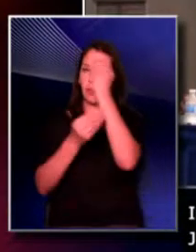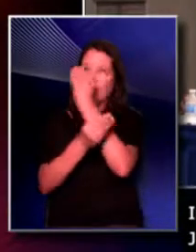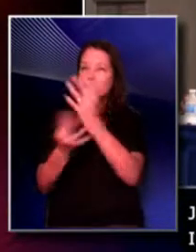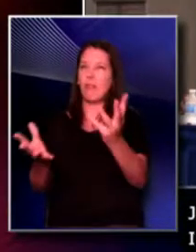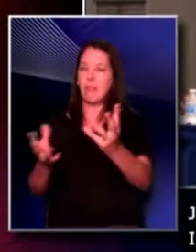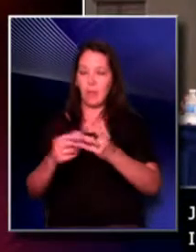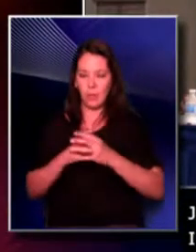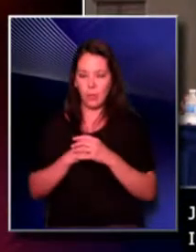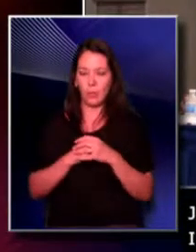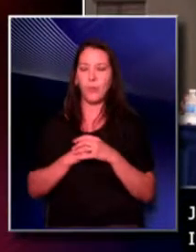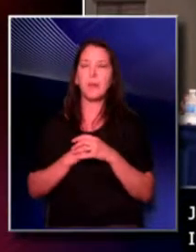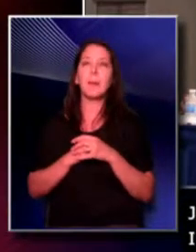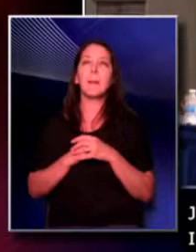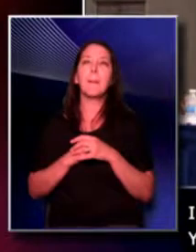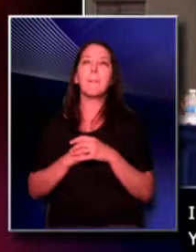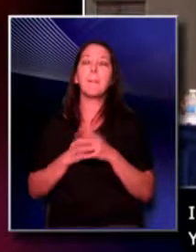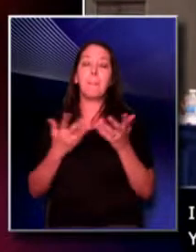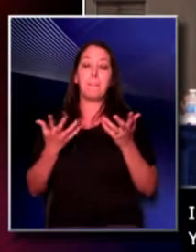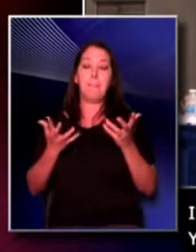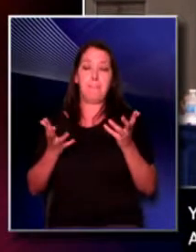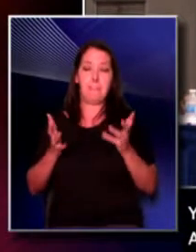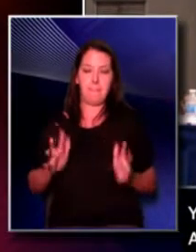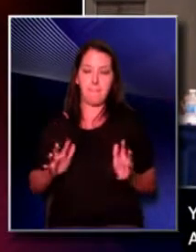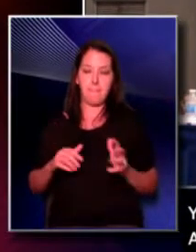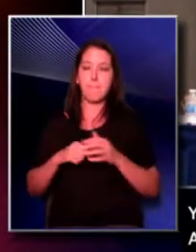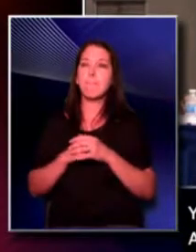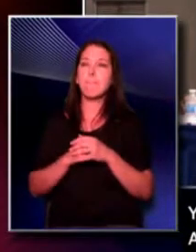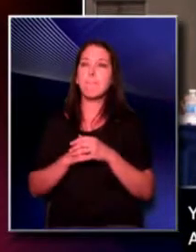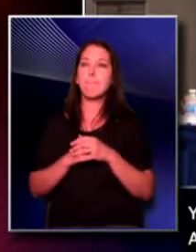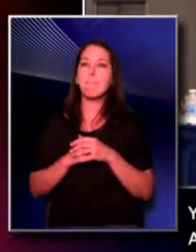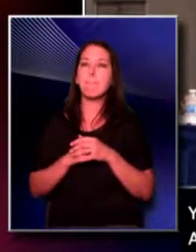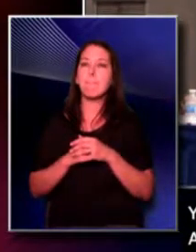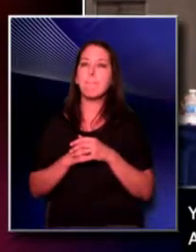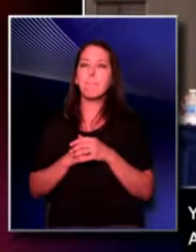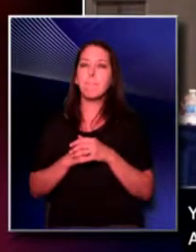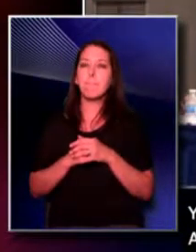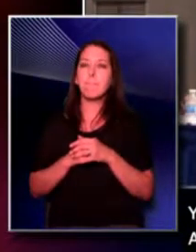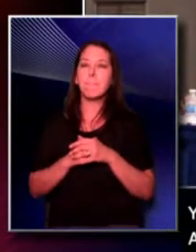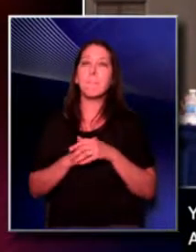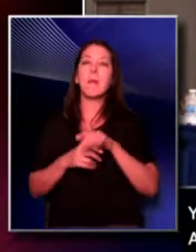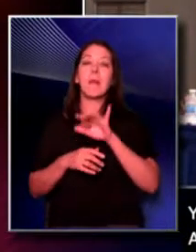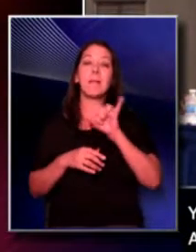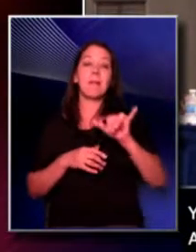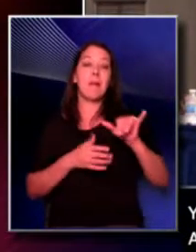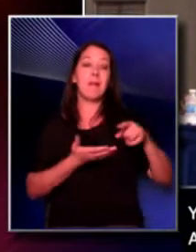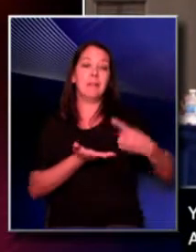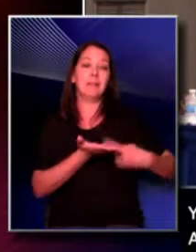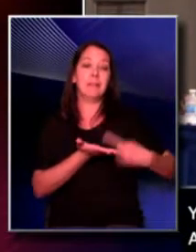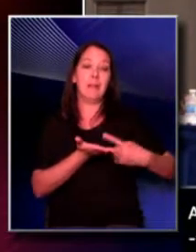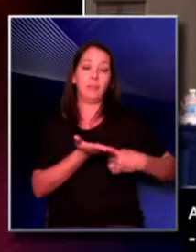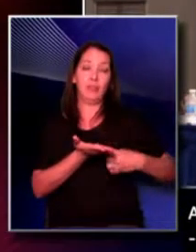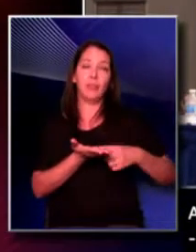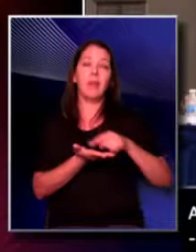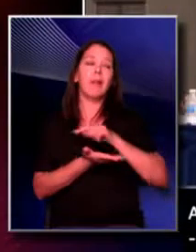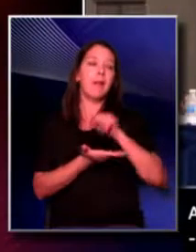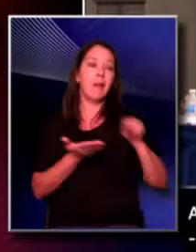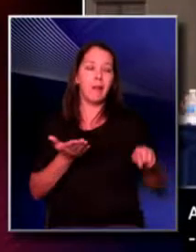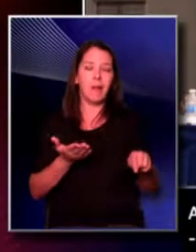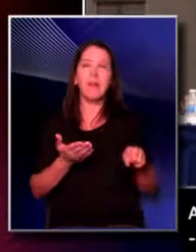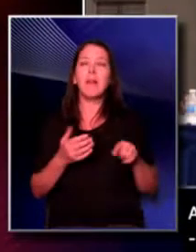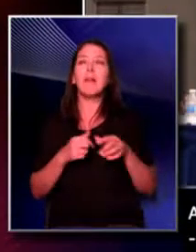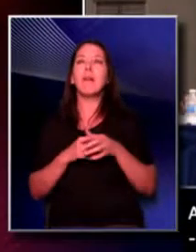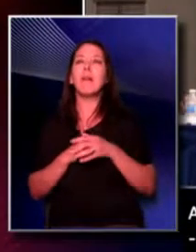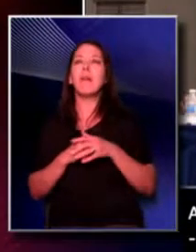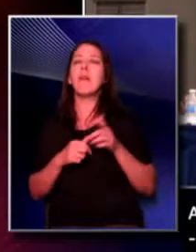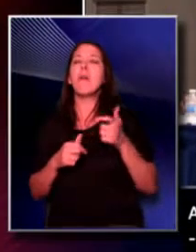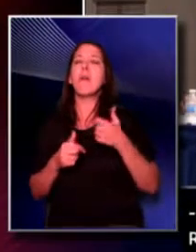you. And that said, part of the retreat discussion was on the board role. And I